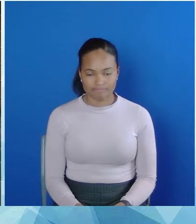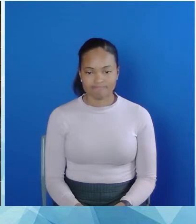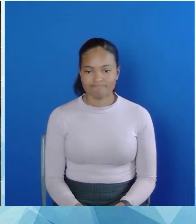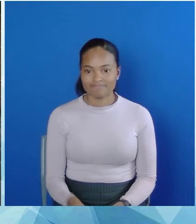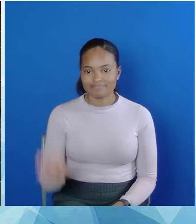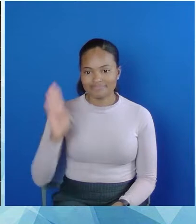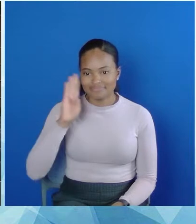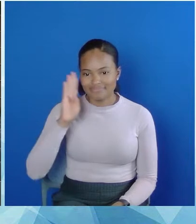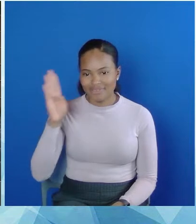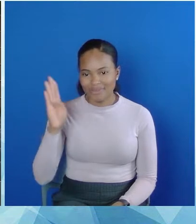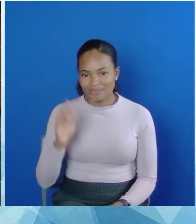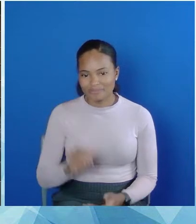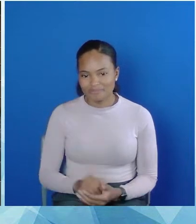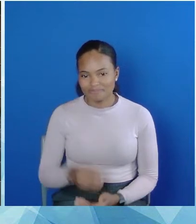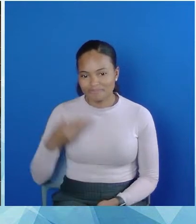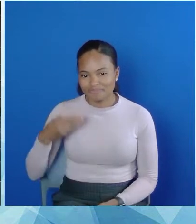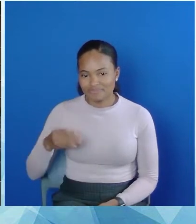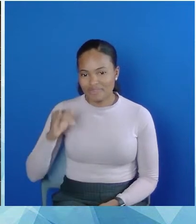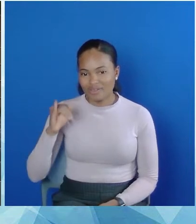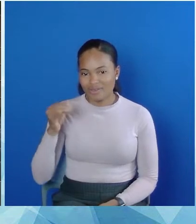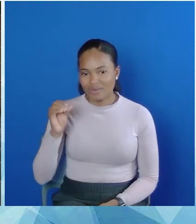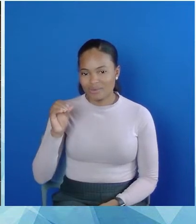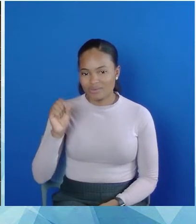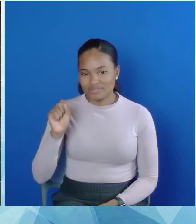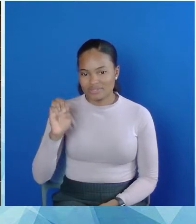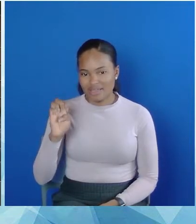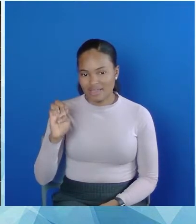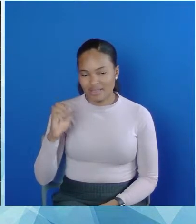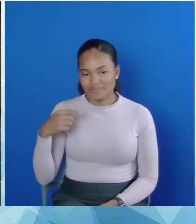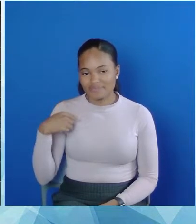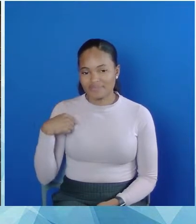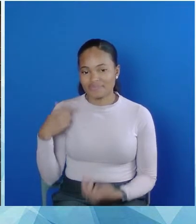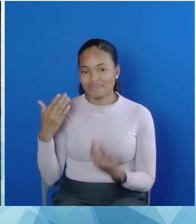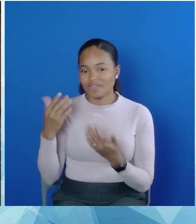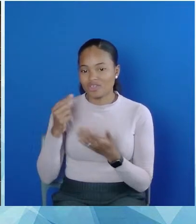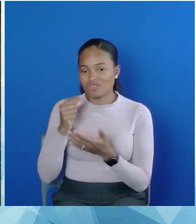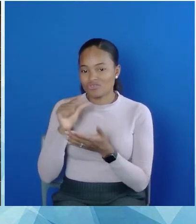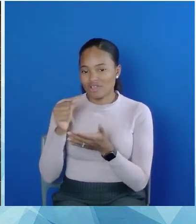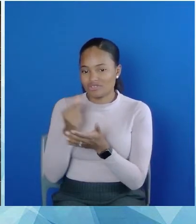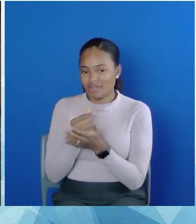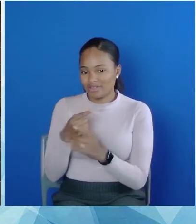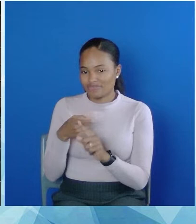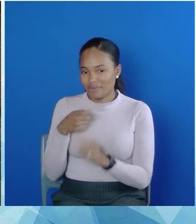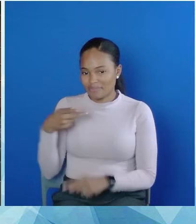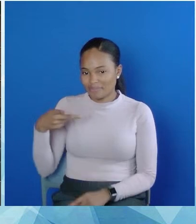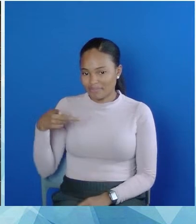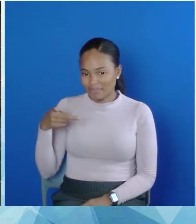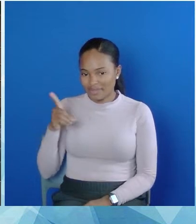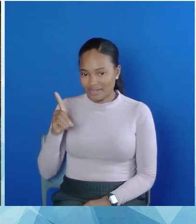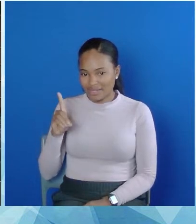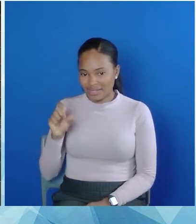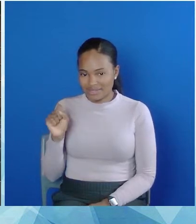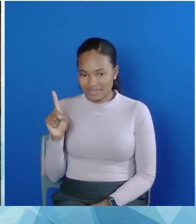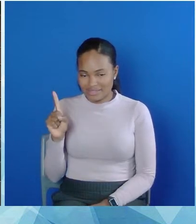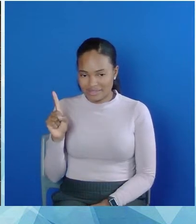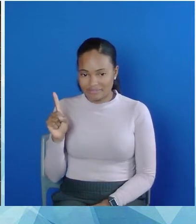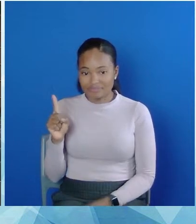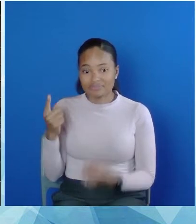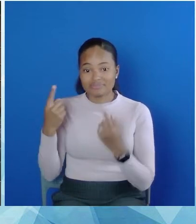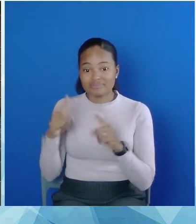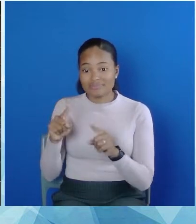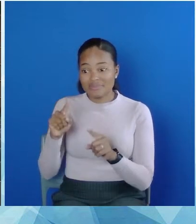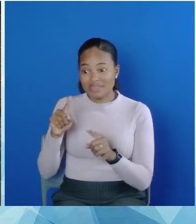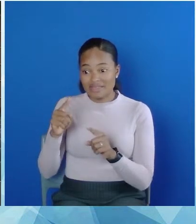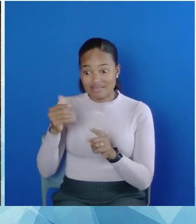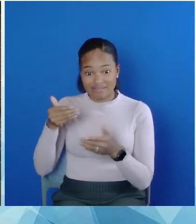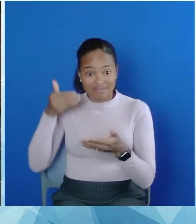Hello, my name is Jose. I graduated from PDSD. I'm an alumni. In May will be my 10-year